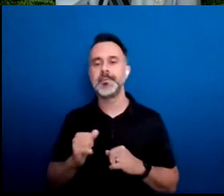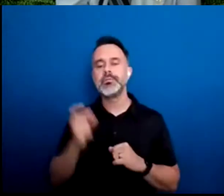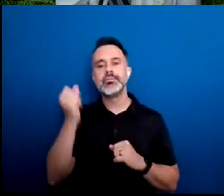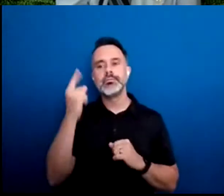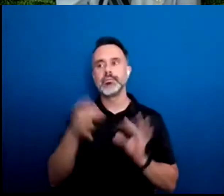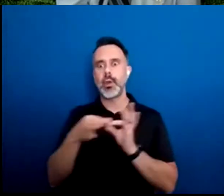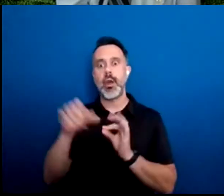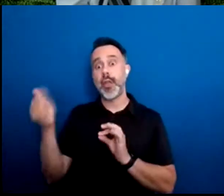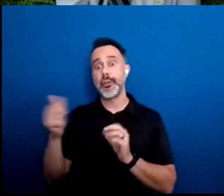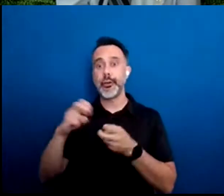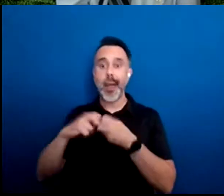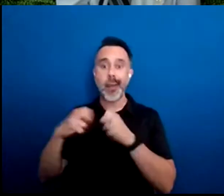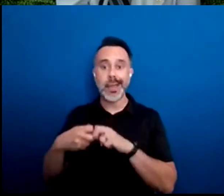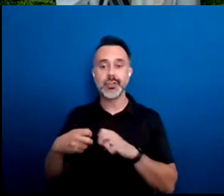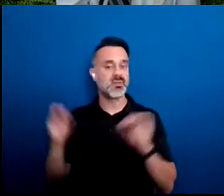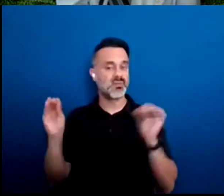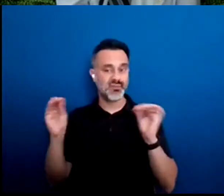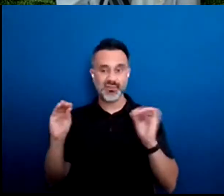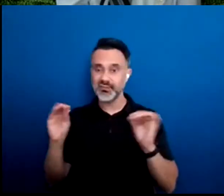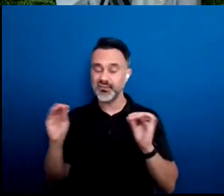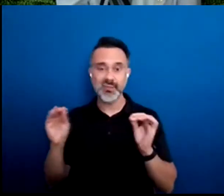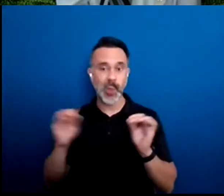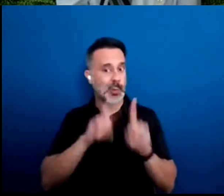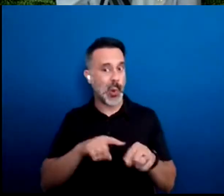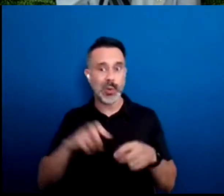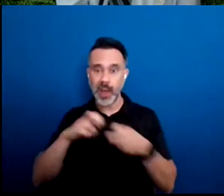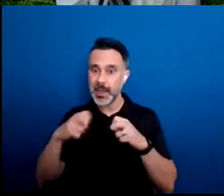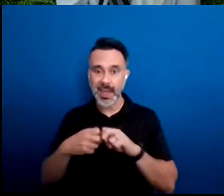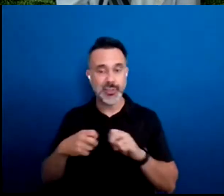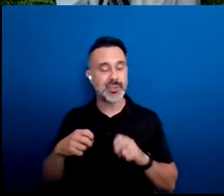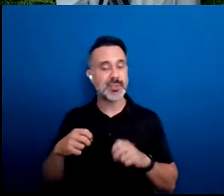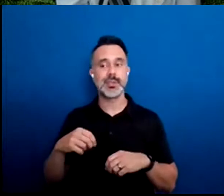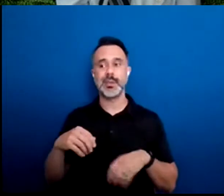other reports, nothing through the CDC vaccine